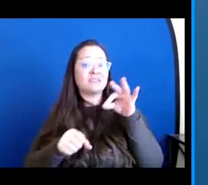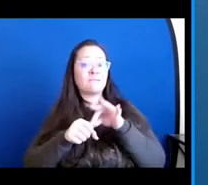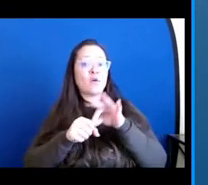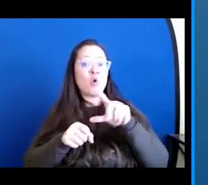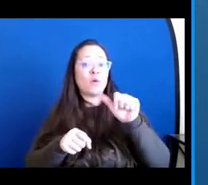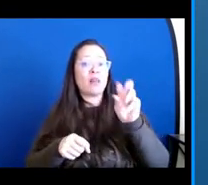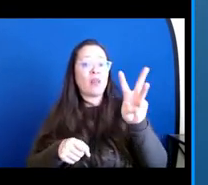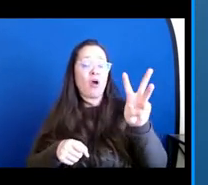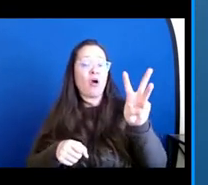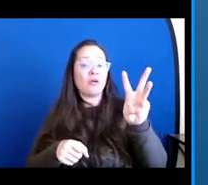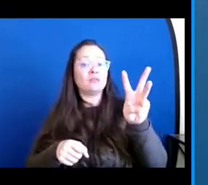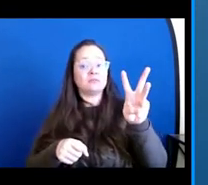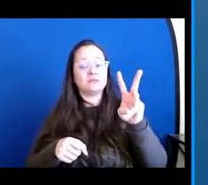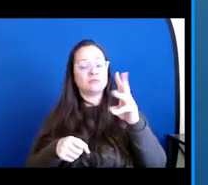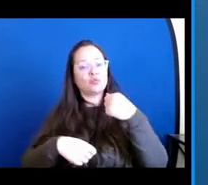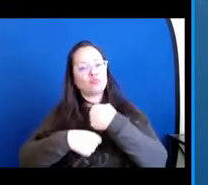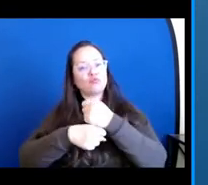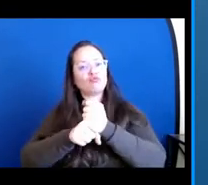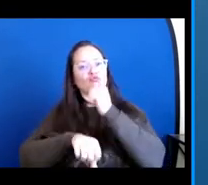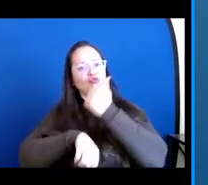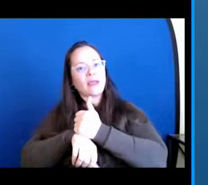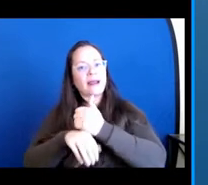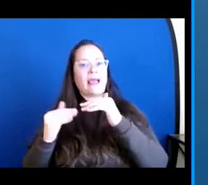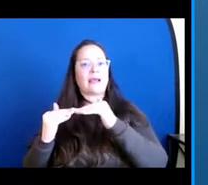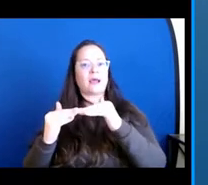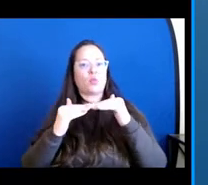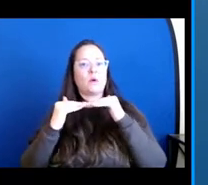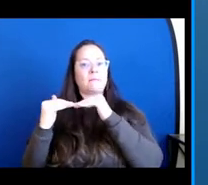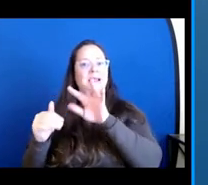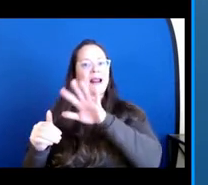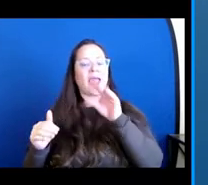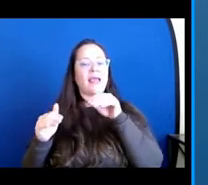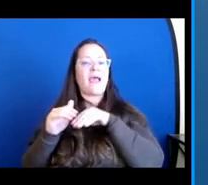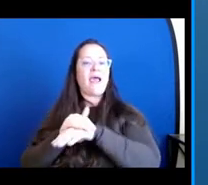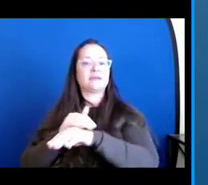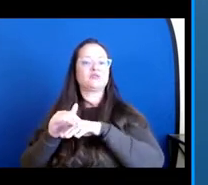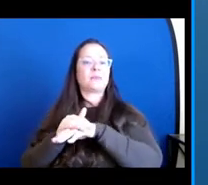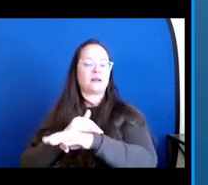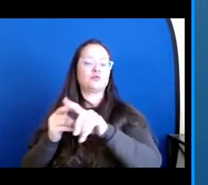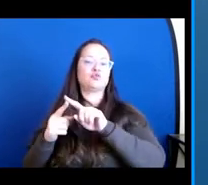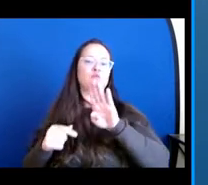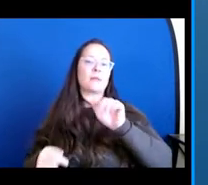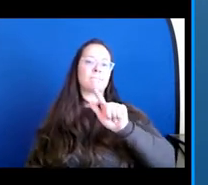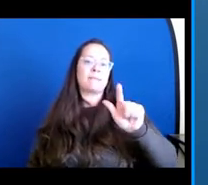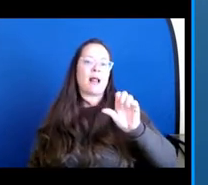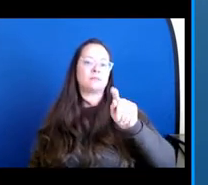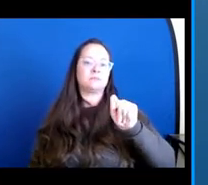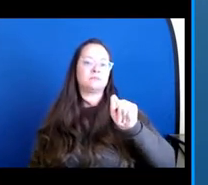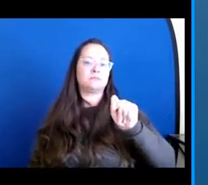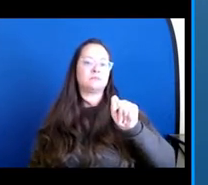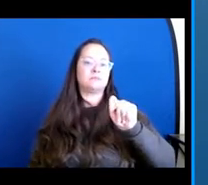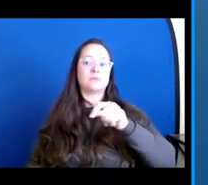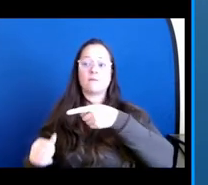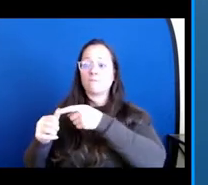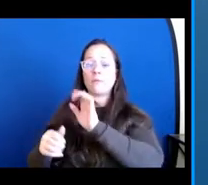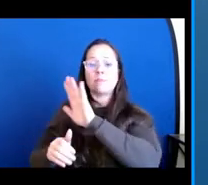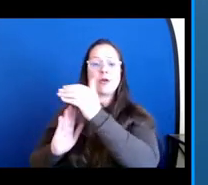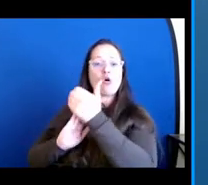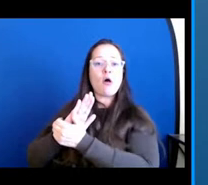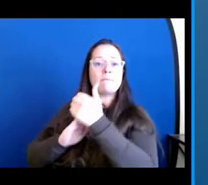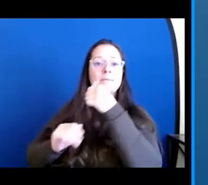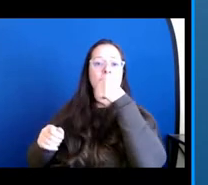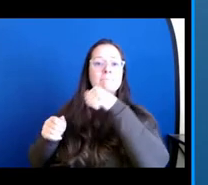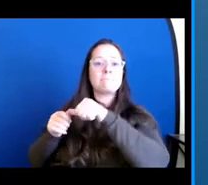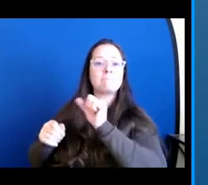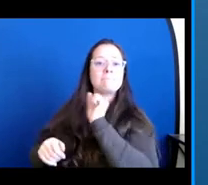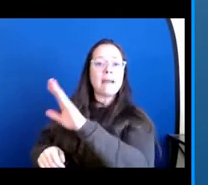create equal equitability and accessibility to the ballot from automatic mail ballot voting early